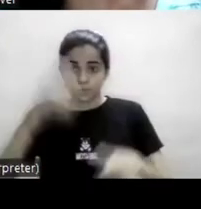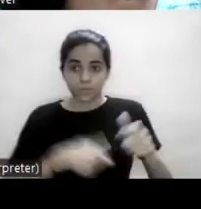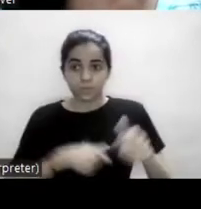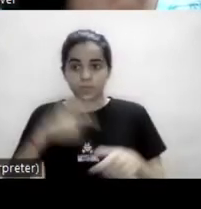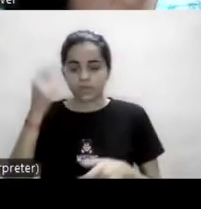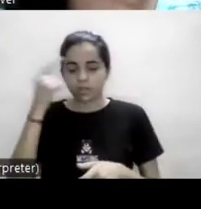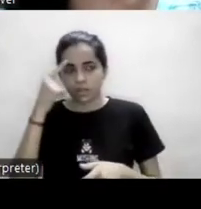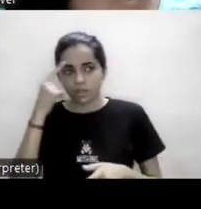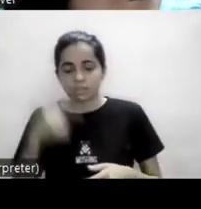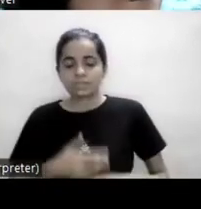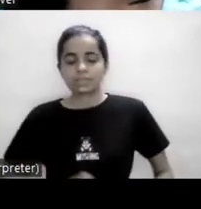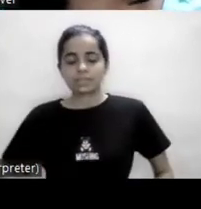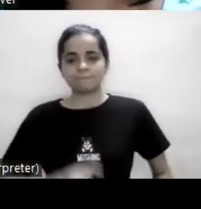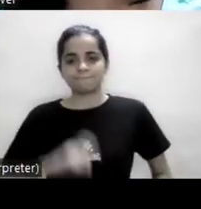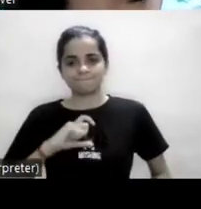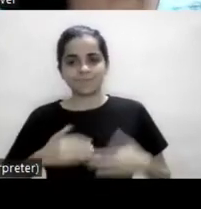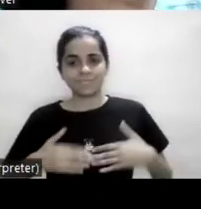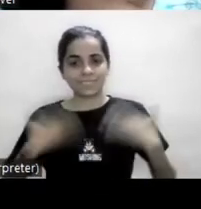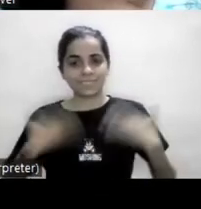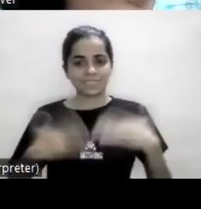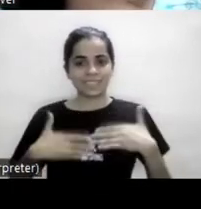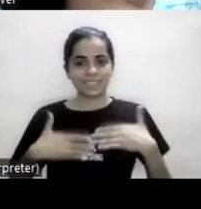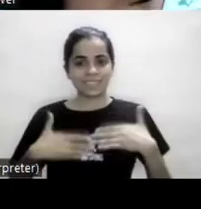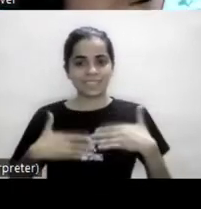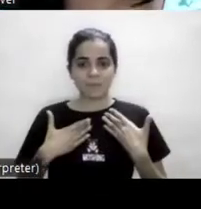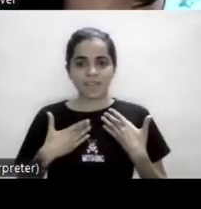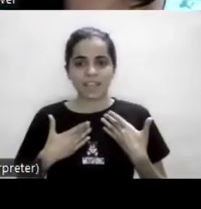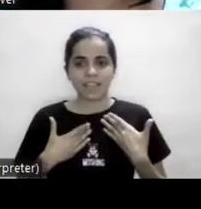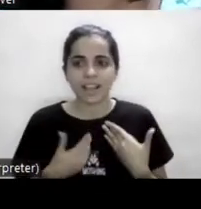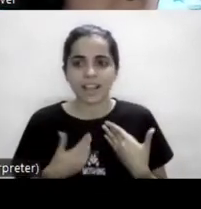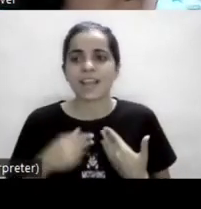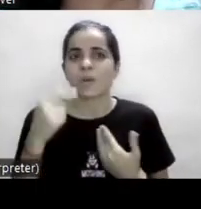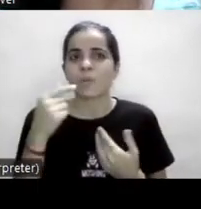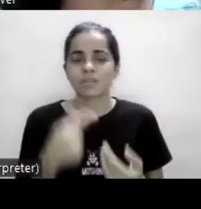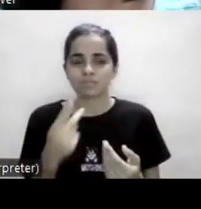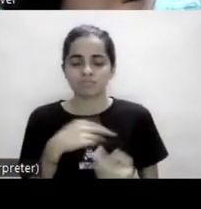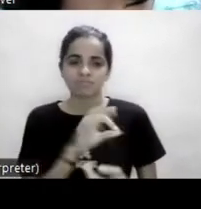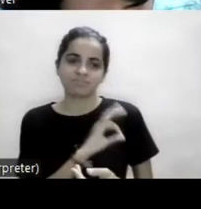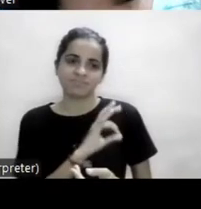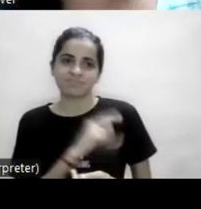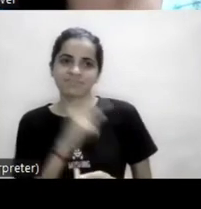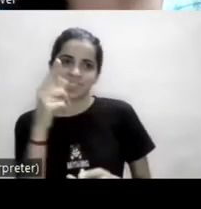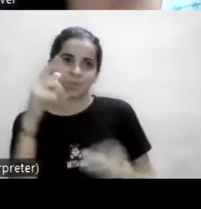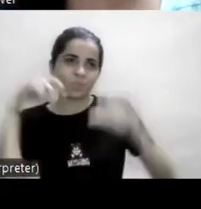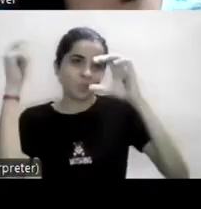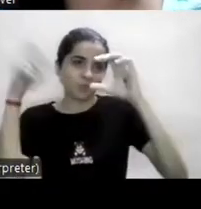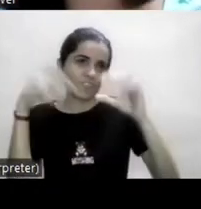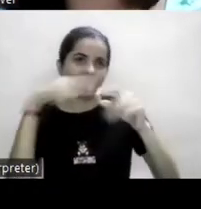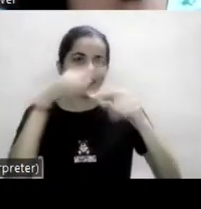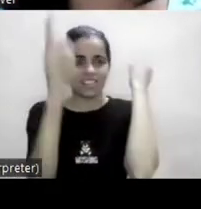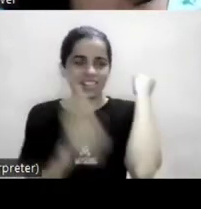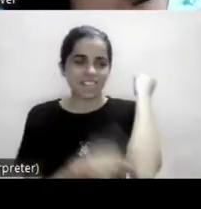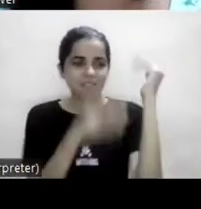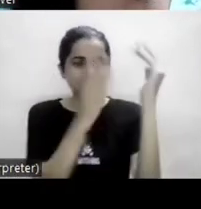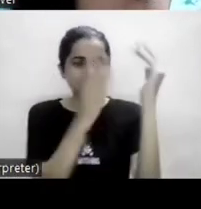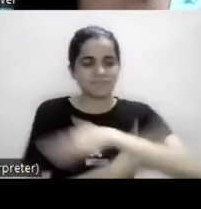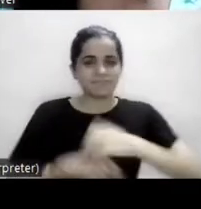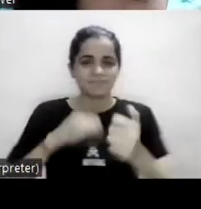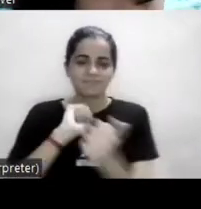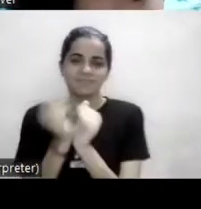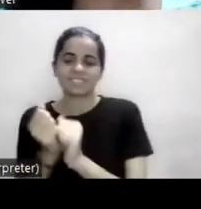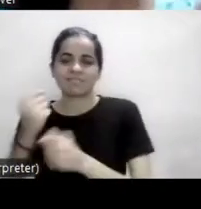satisfied as their own attitudes and conformist lives are validated towards the endings of these